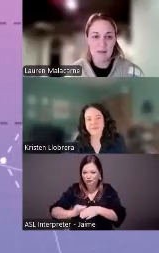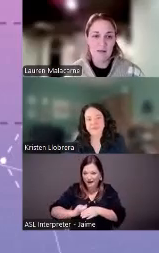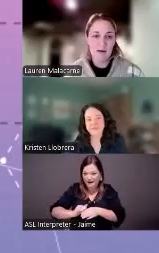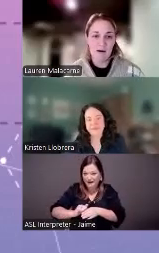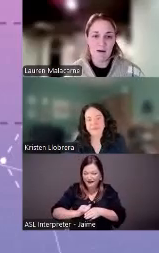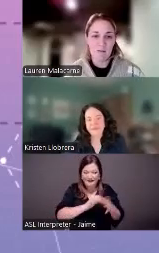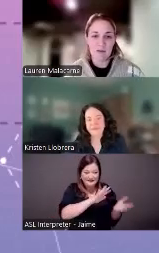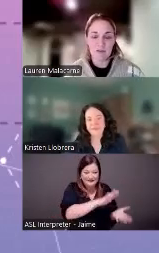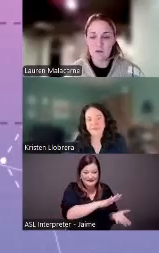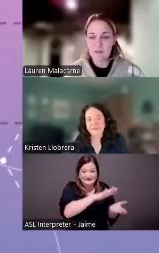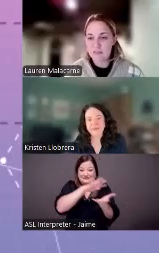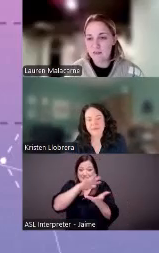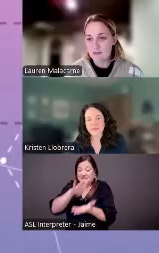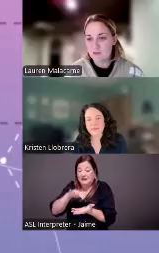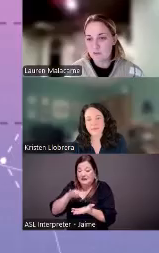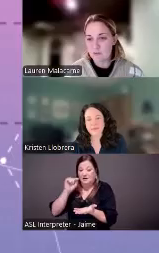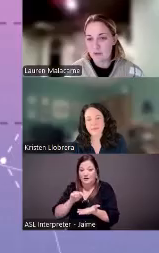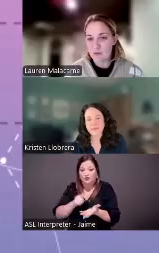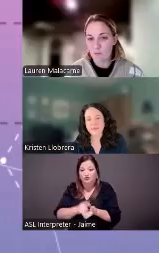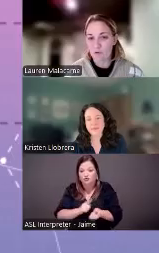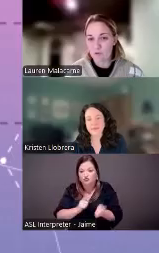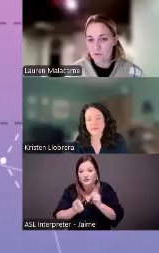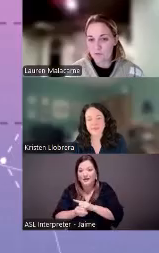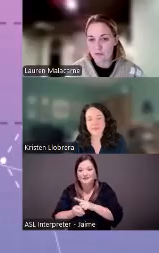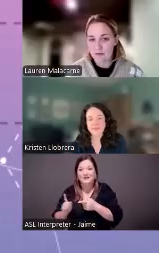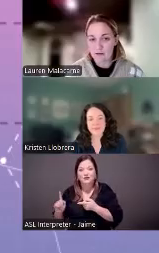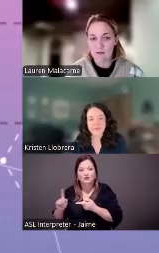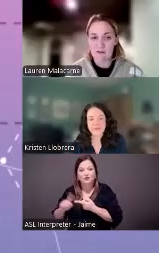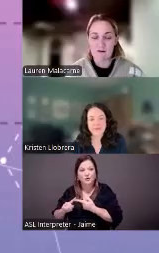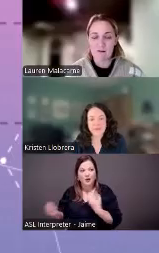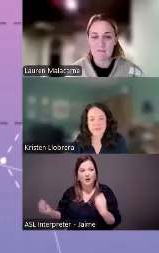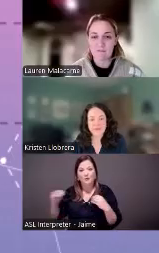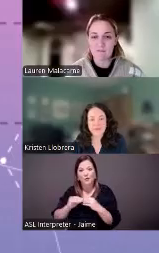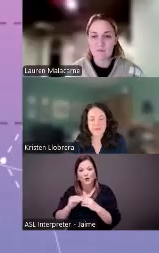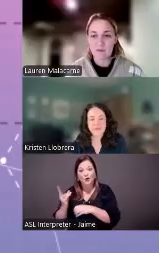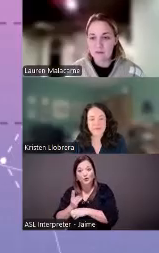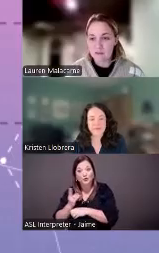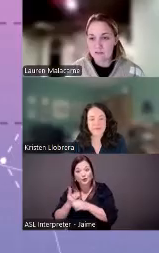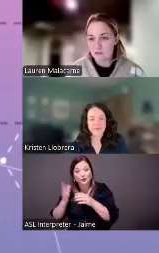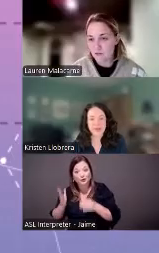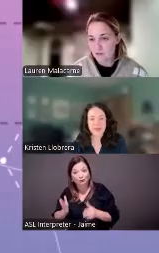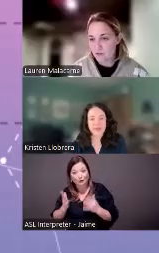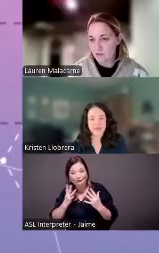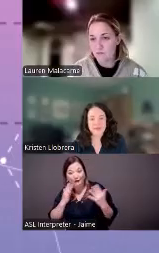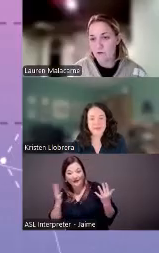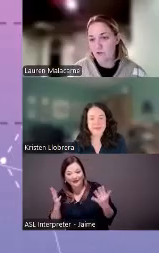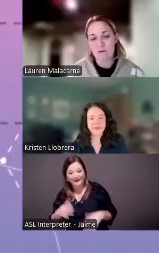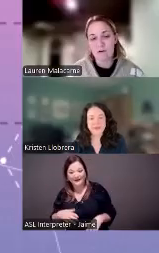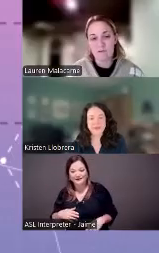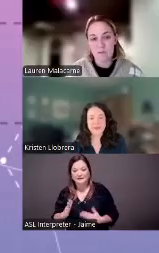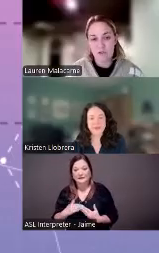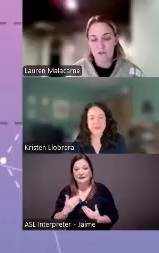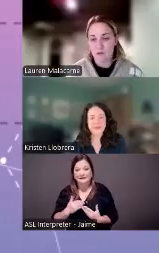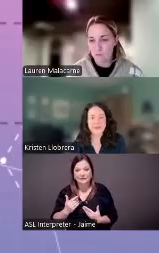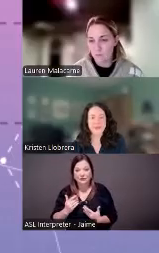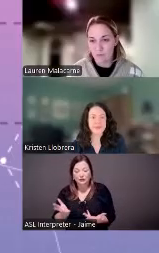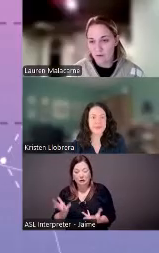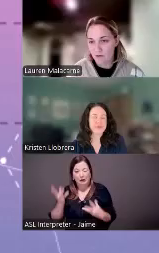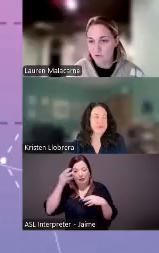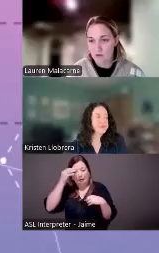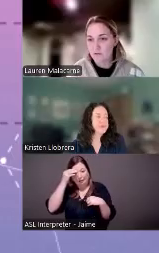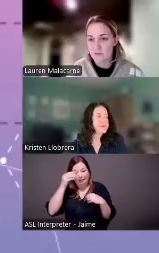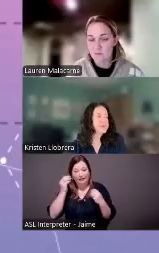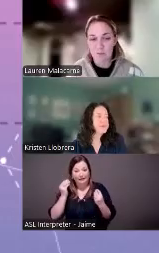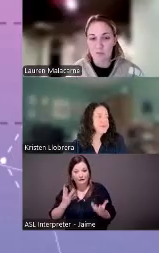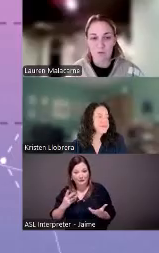Program, and to translate it into a more user-friendly, slightly easier to digest version of that information that could be